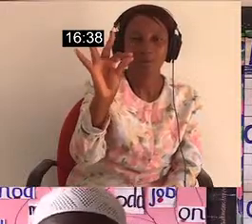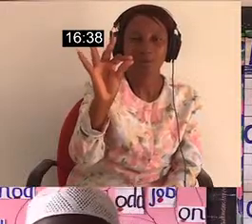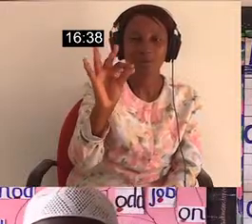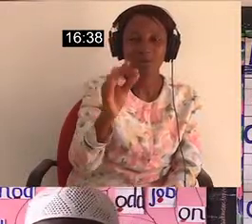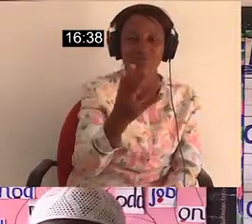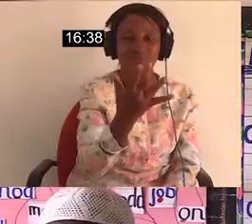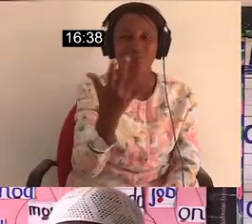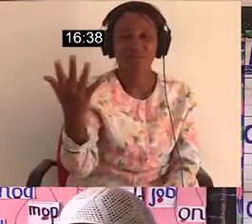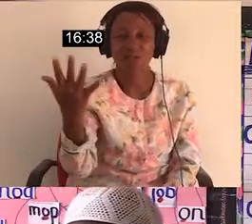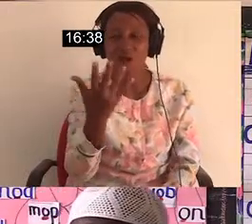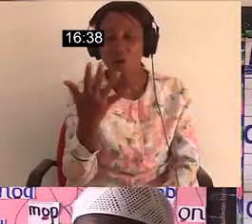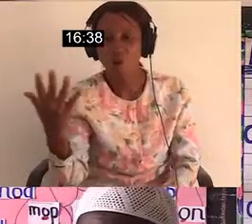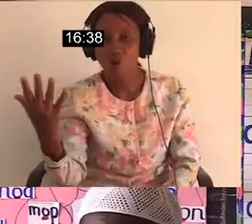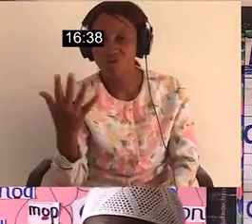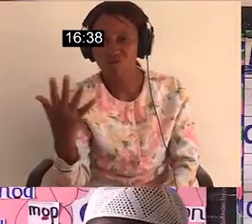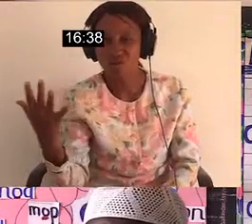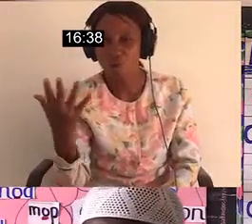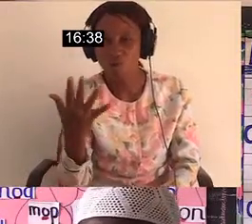Cost.